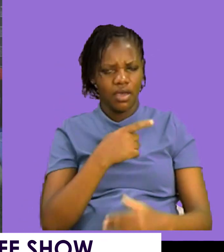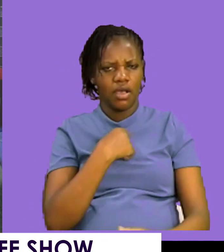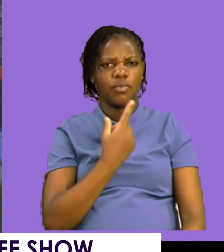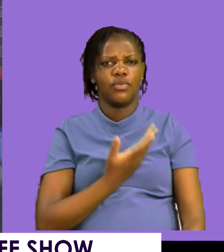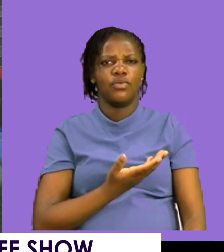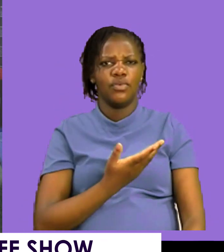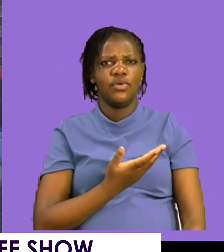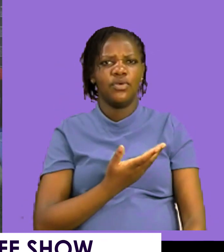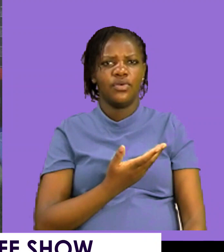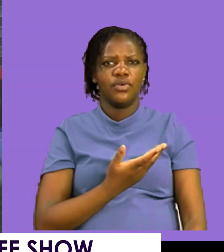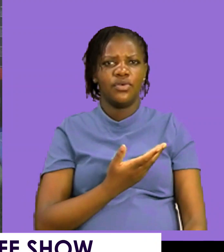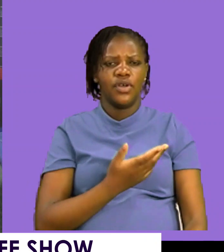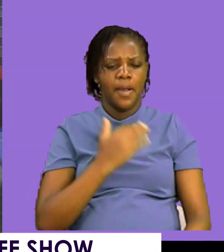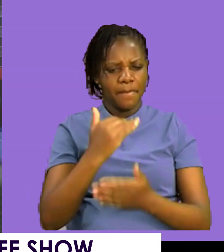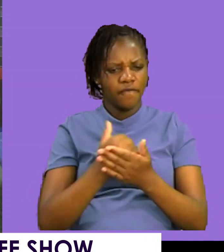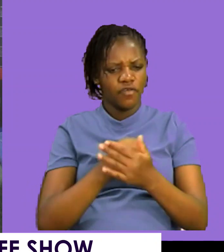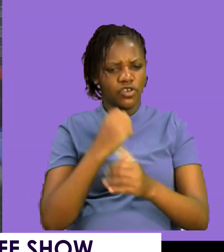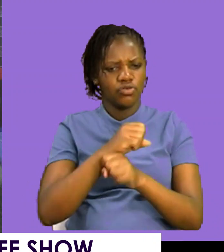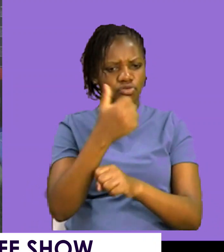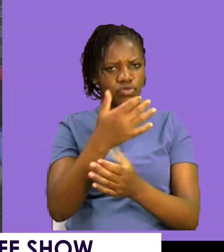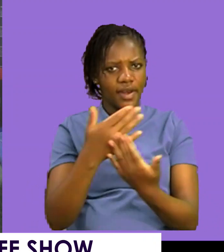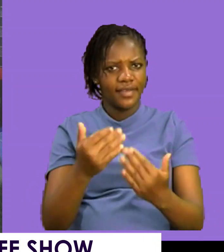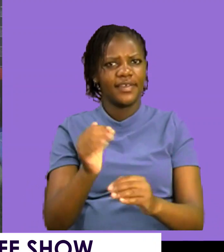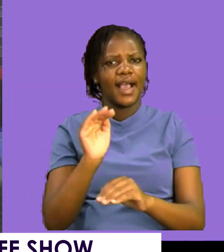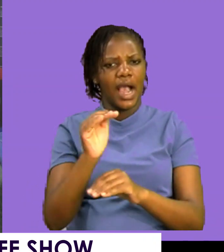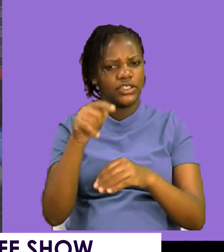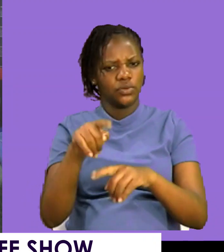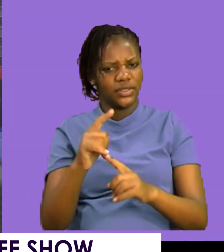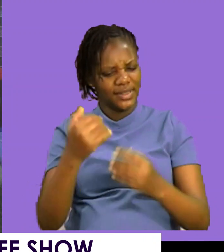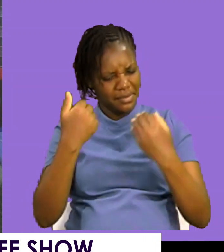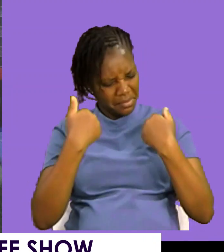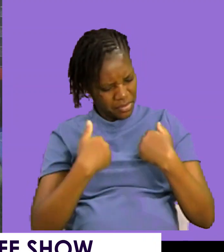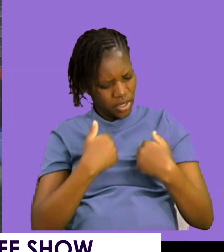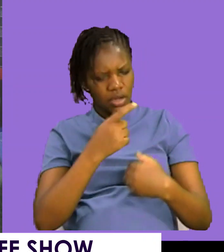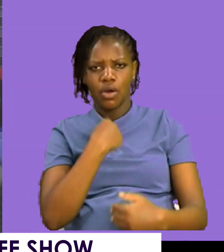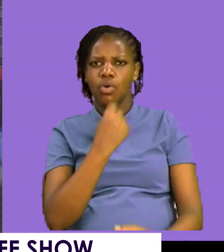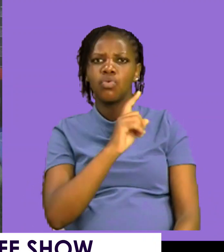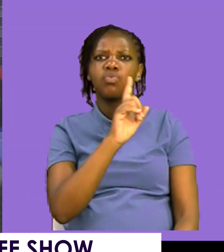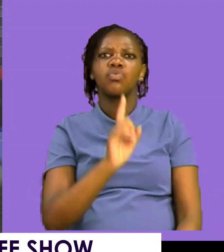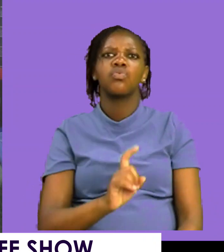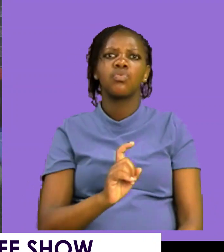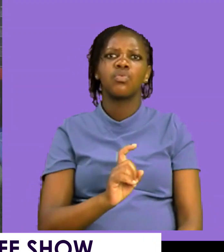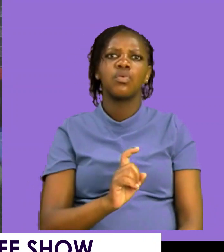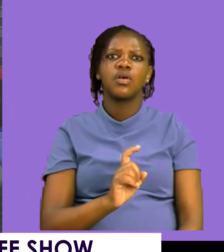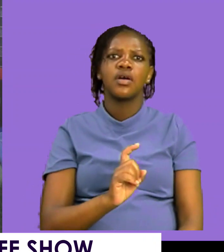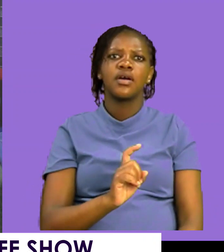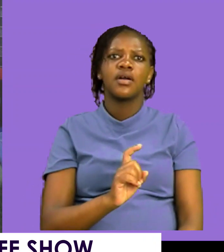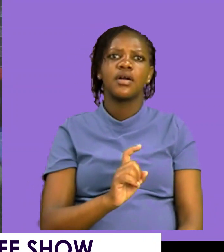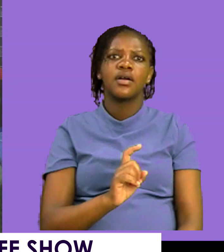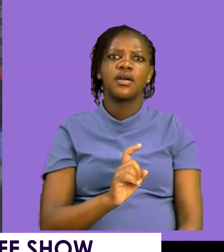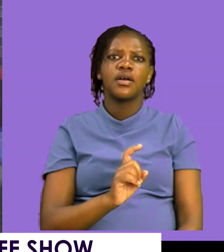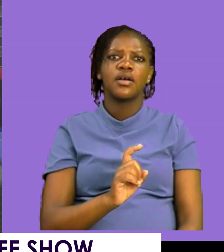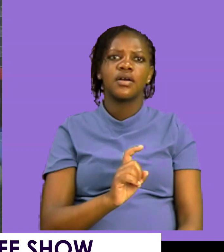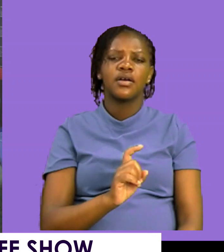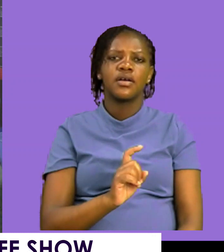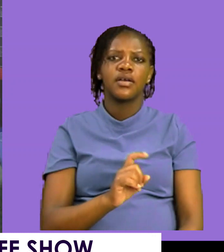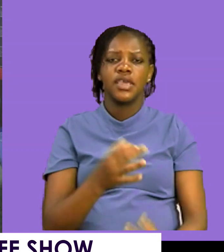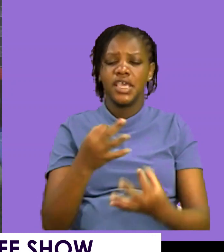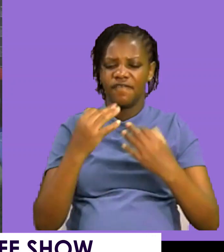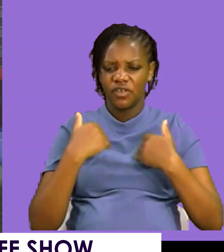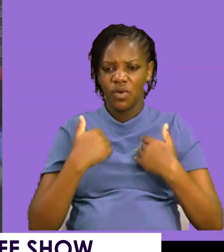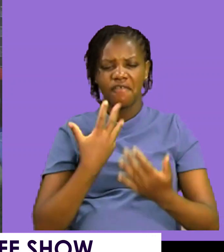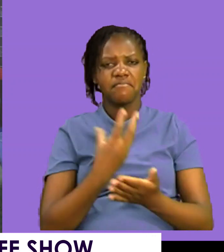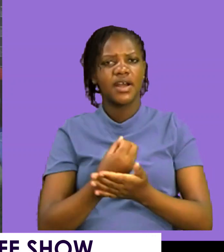You are before you do. You are before you do. Whether you have enough